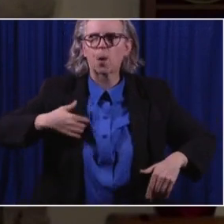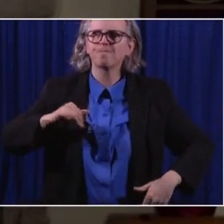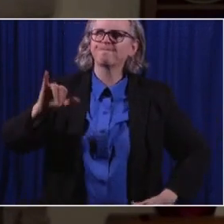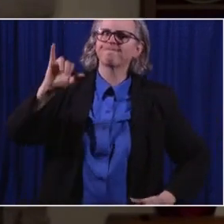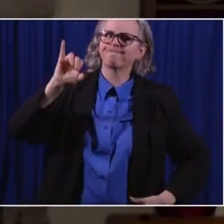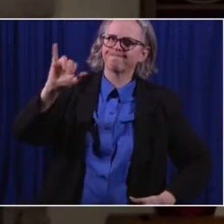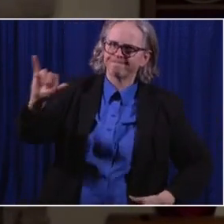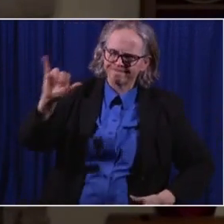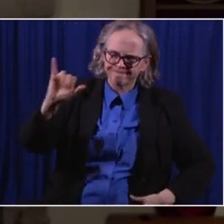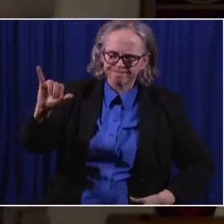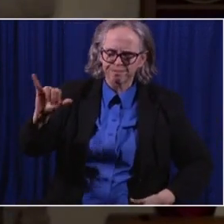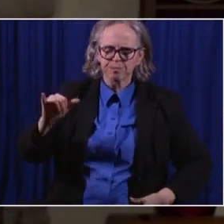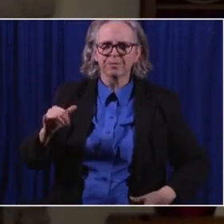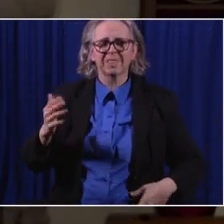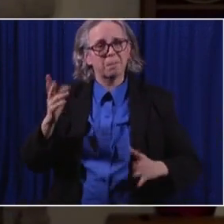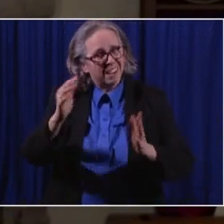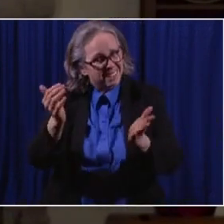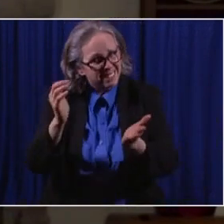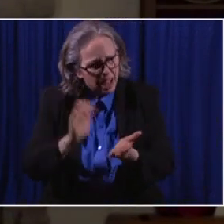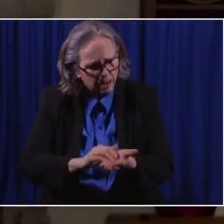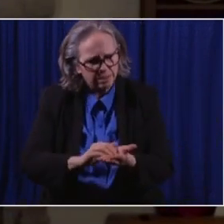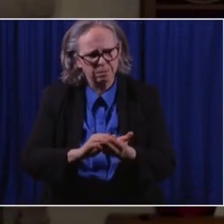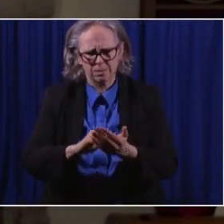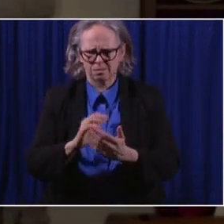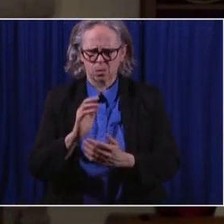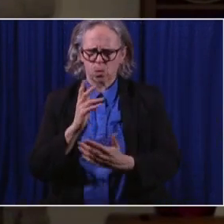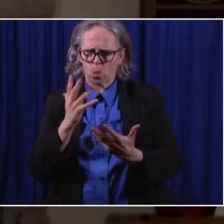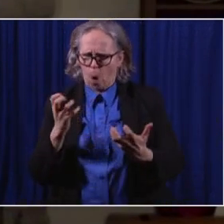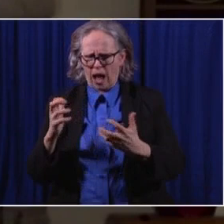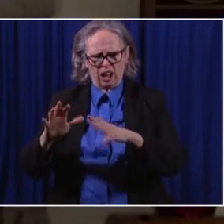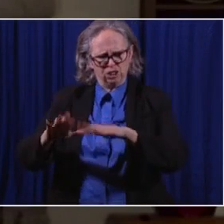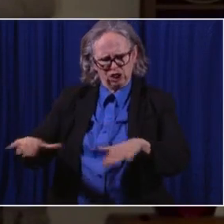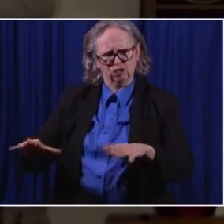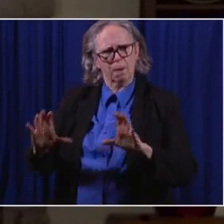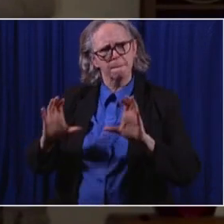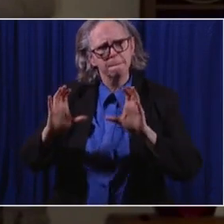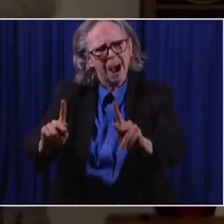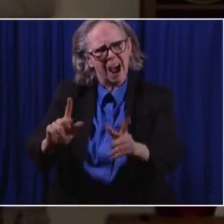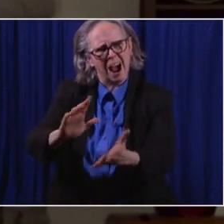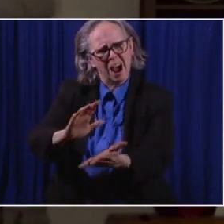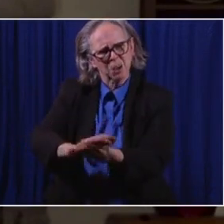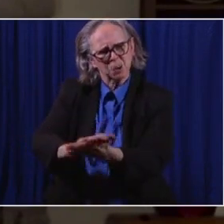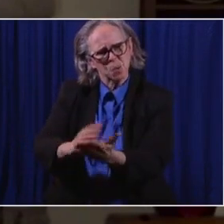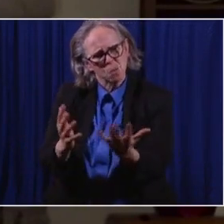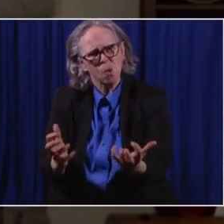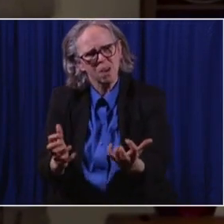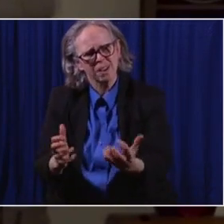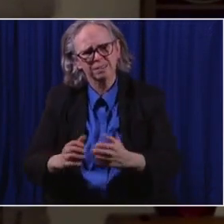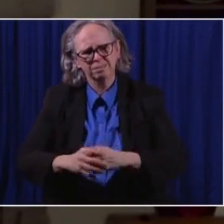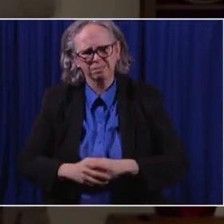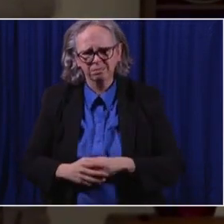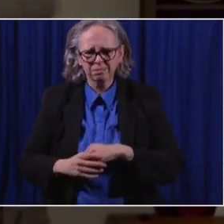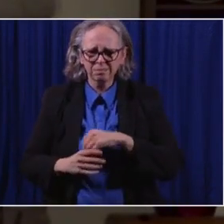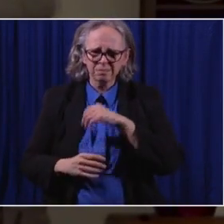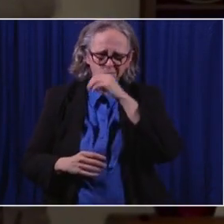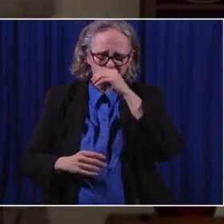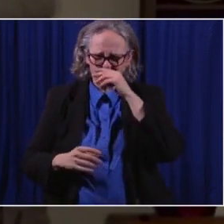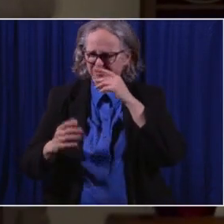But the goal is to get these kids back in school. These children are obviously our